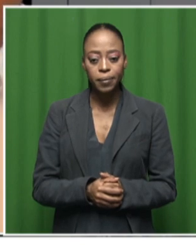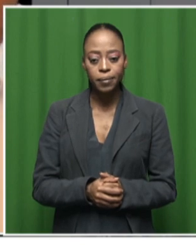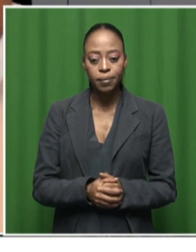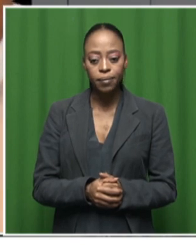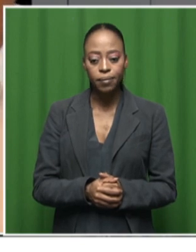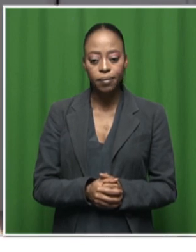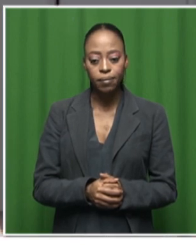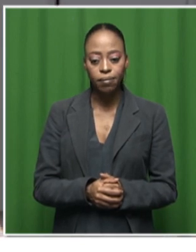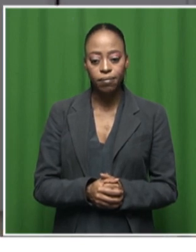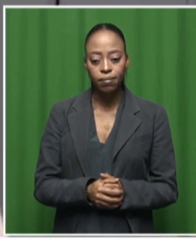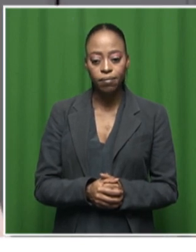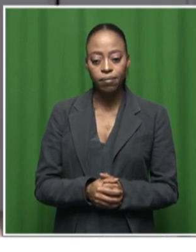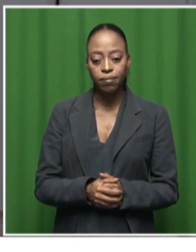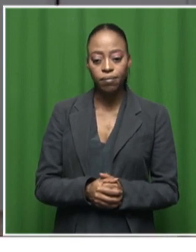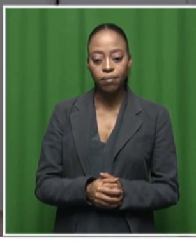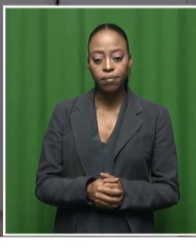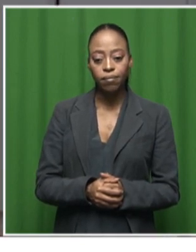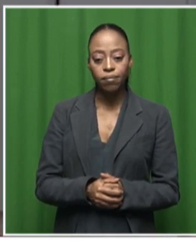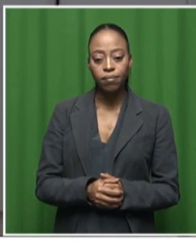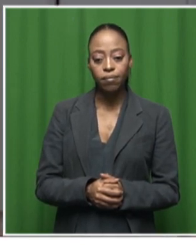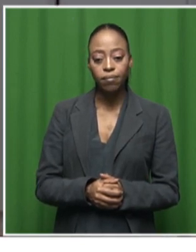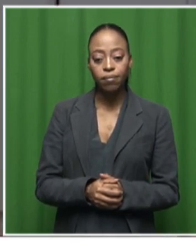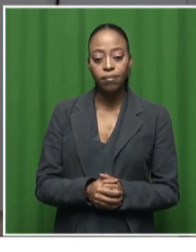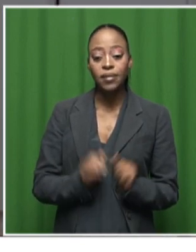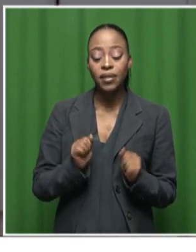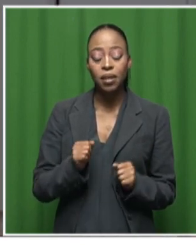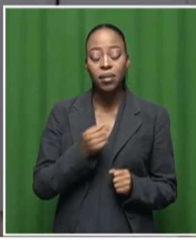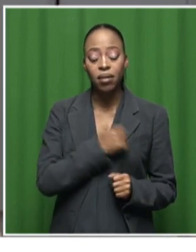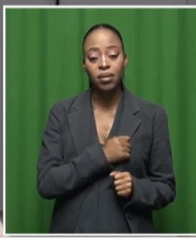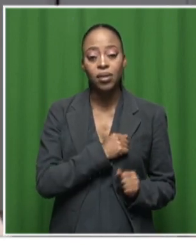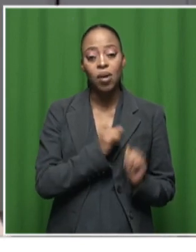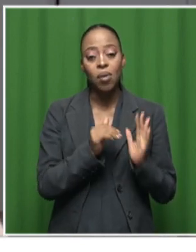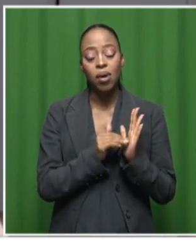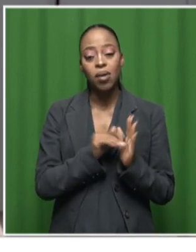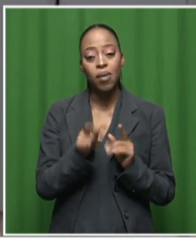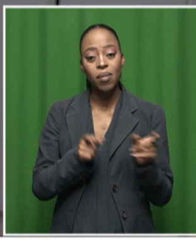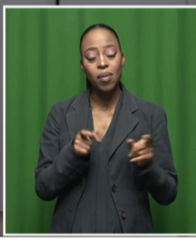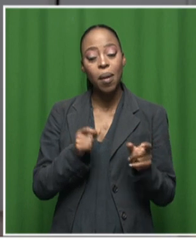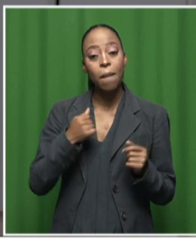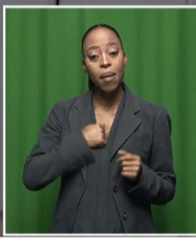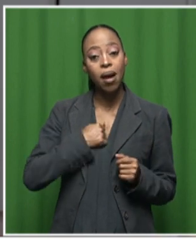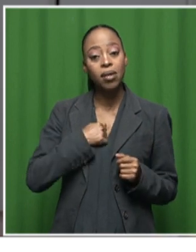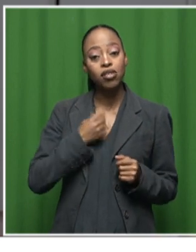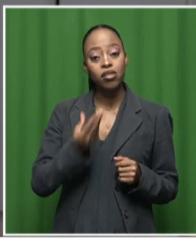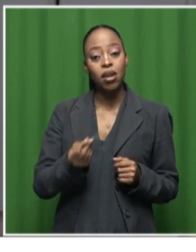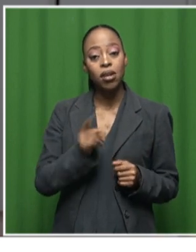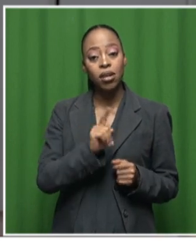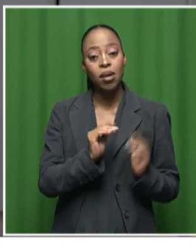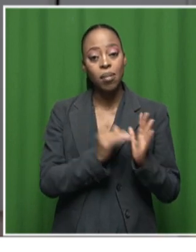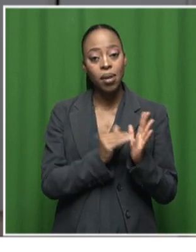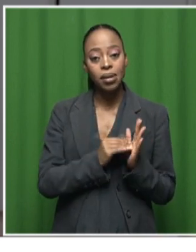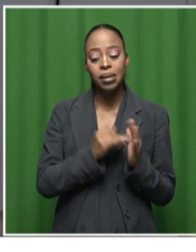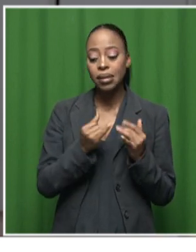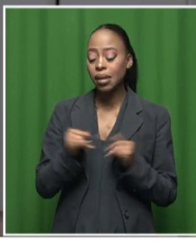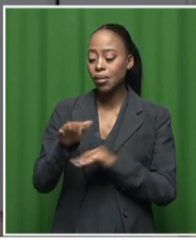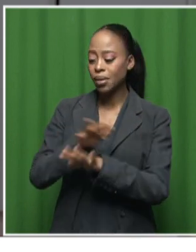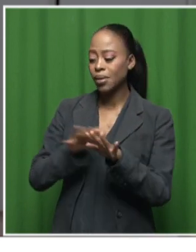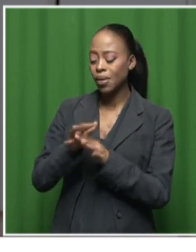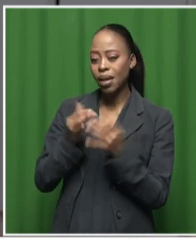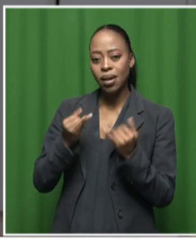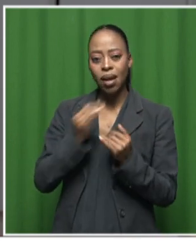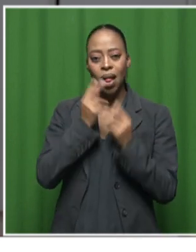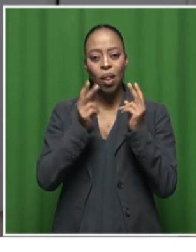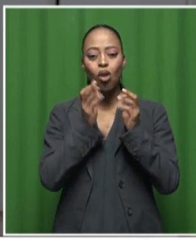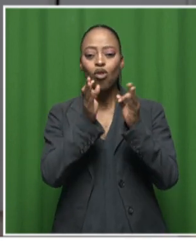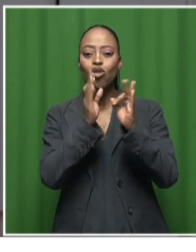You know, I'm a parent of a matriculant this year, and looking at, as many other parents do at this stage of their lives, trying to look at what does